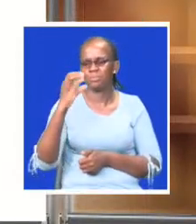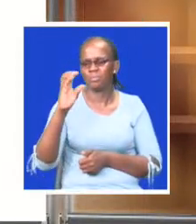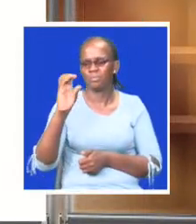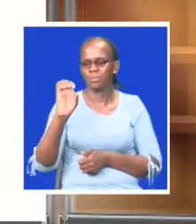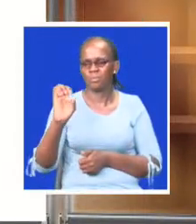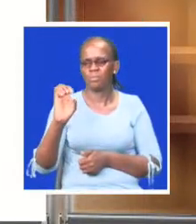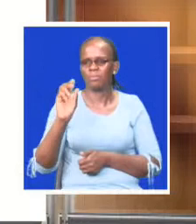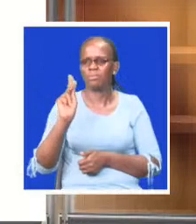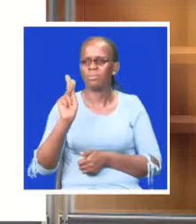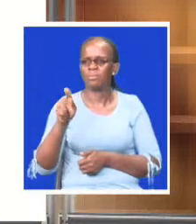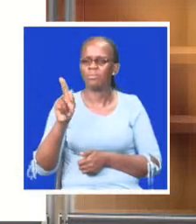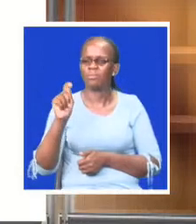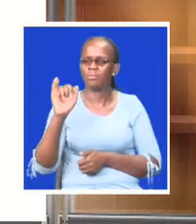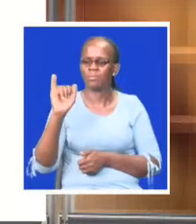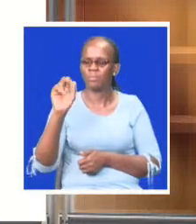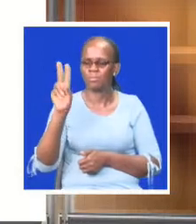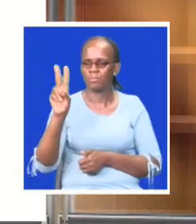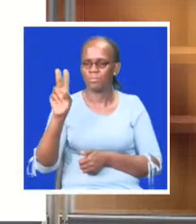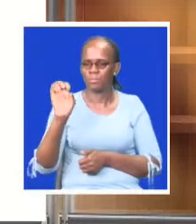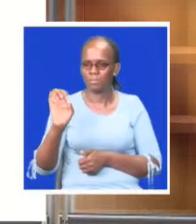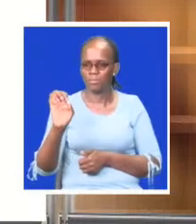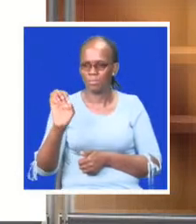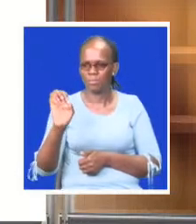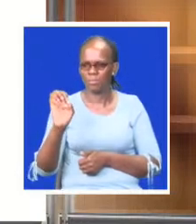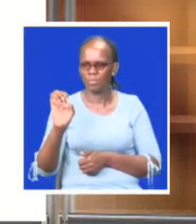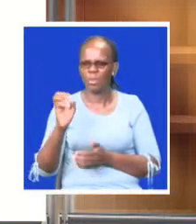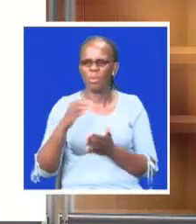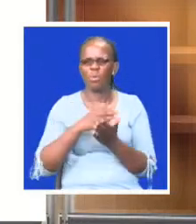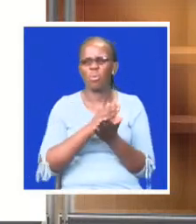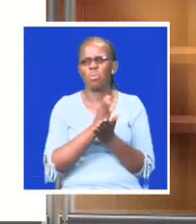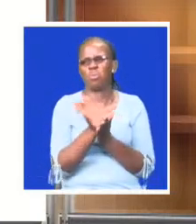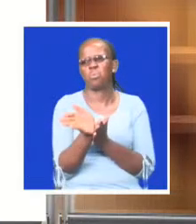Deceptive is misleading.